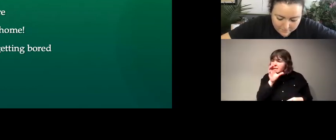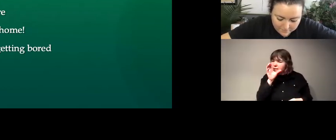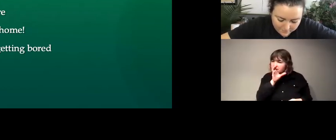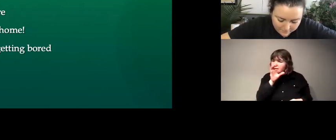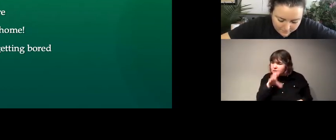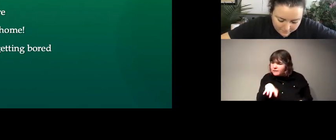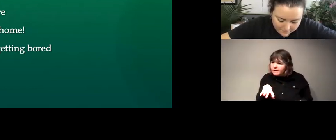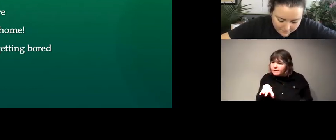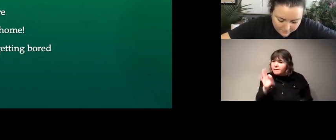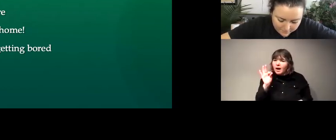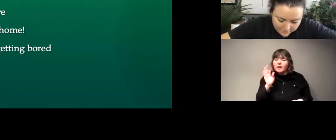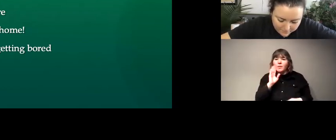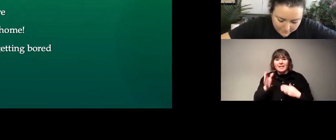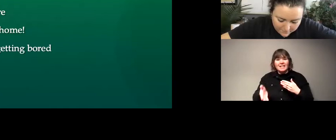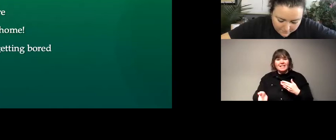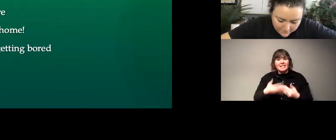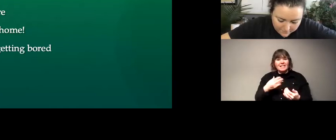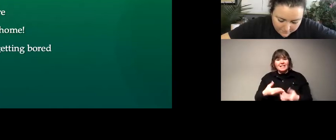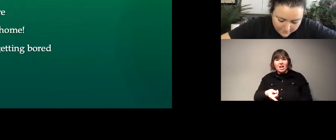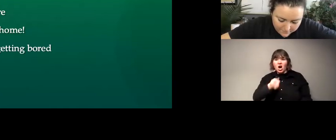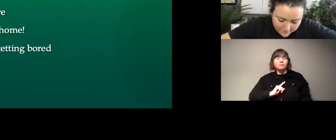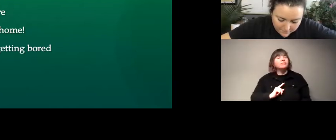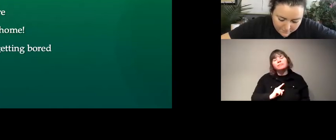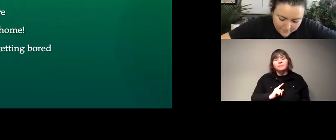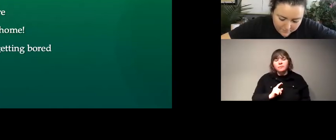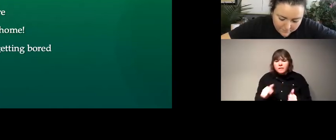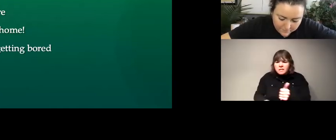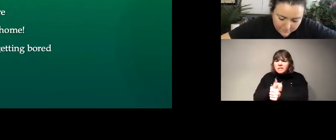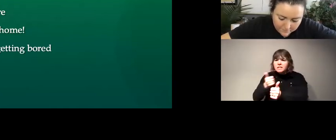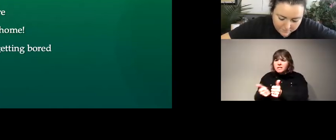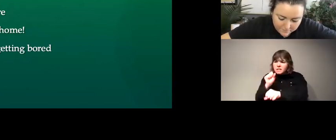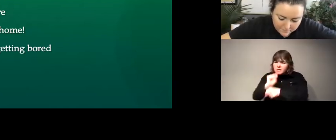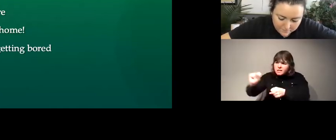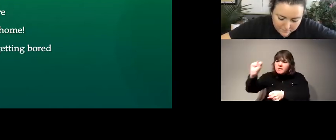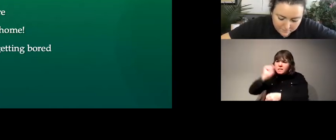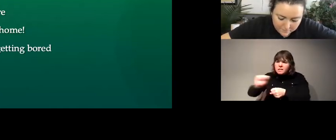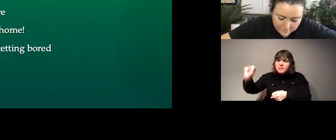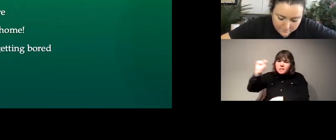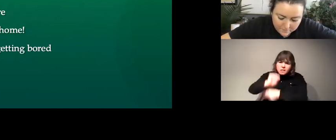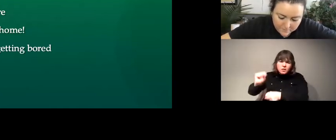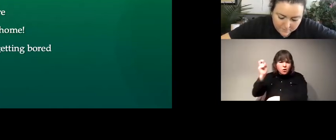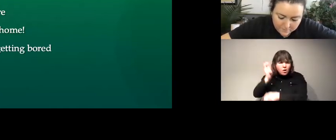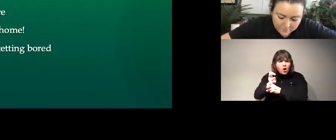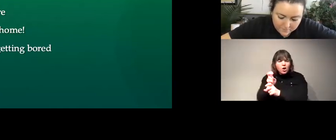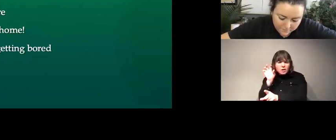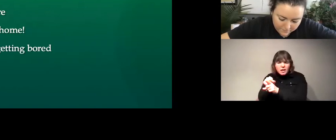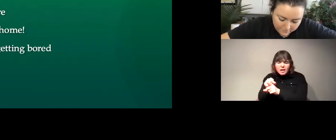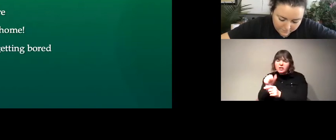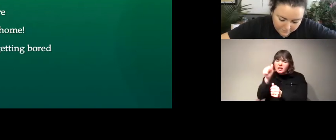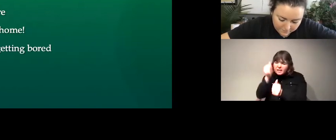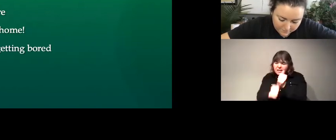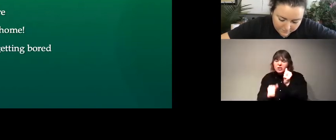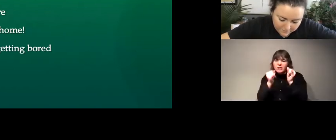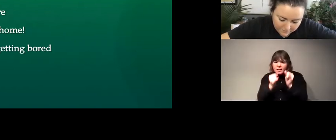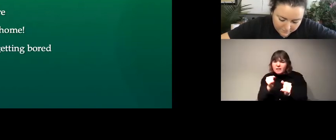make it easy for them to get that snack. So a sea lion is going to have to work crazy hard just to catch each